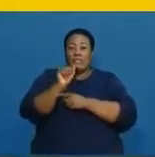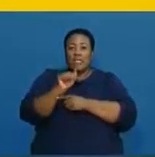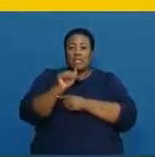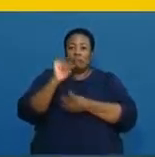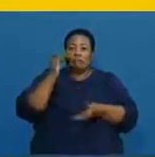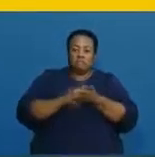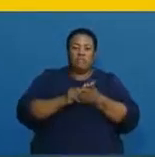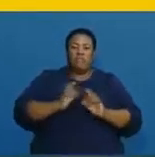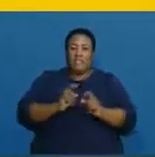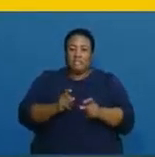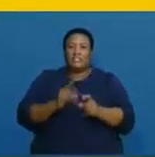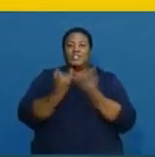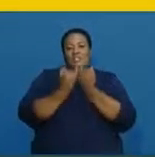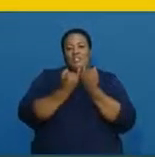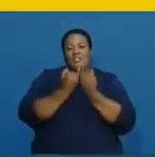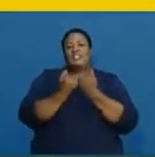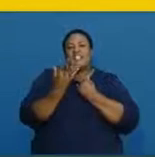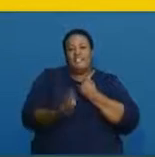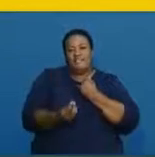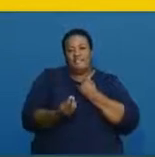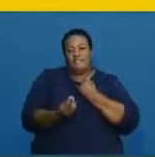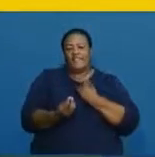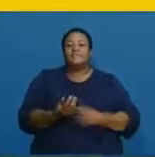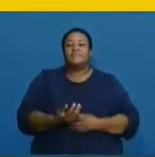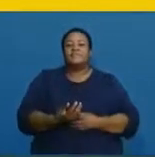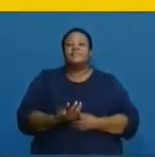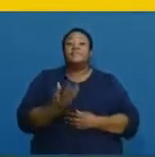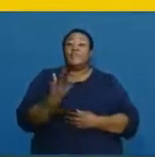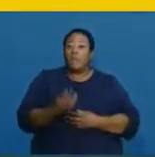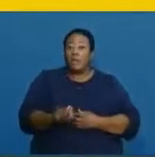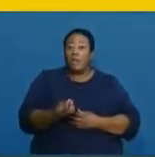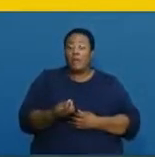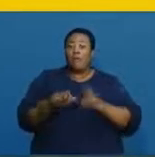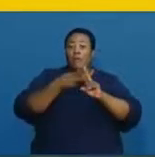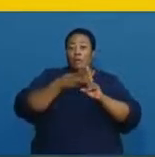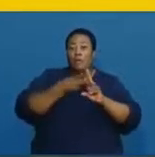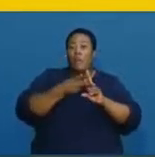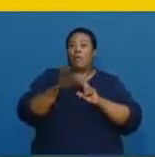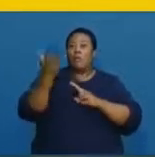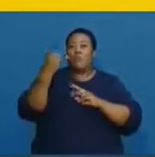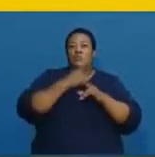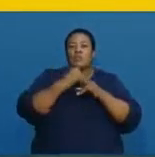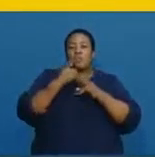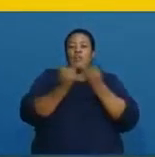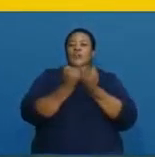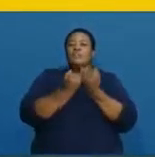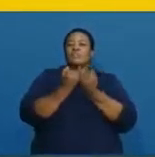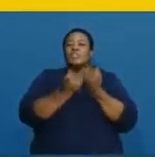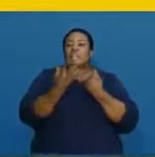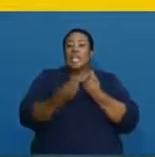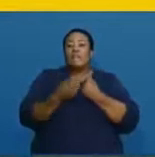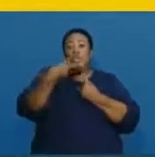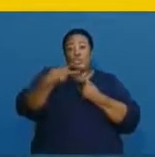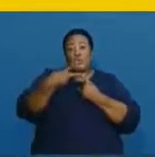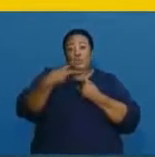out of data, then this next competition is just for you. Wazometrics is bringing you the hashtag WazoWinner